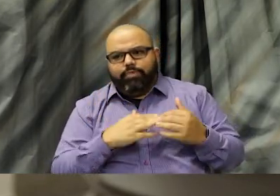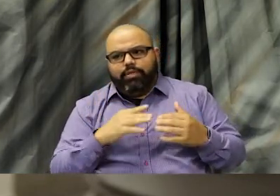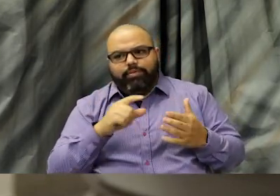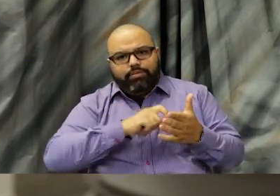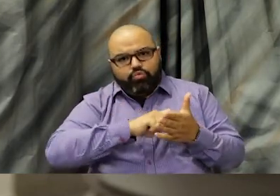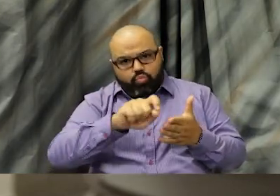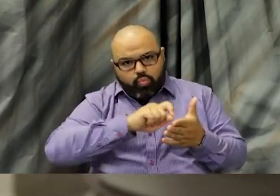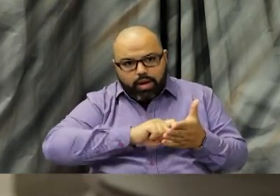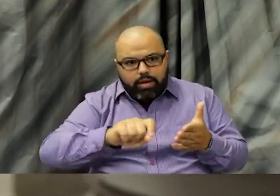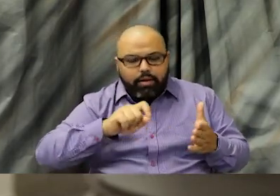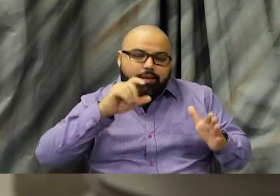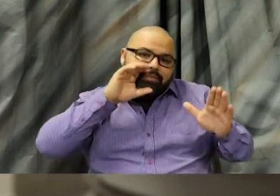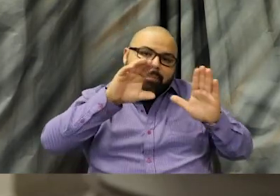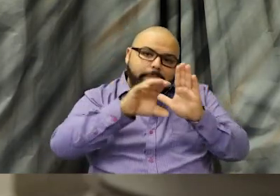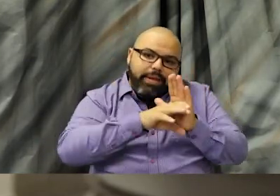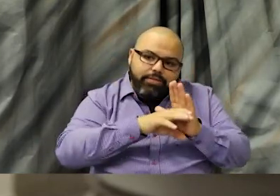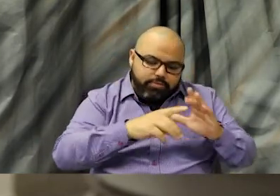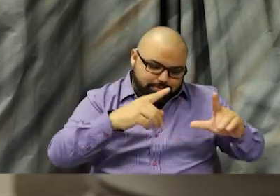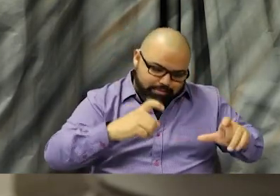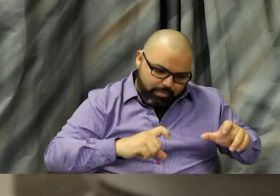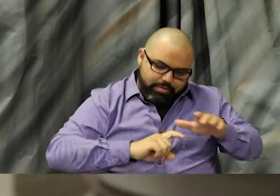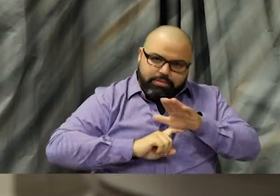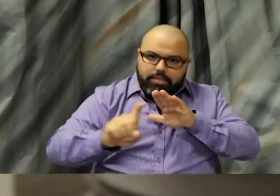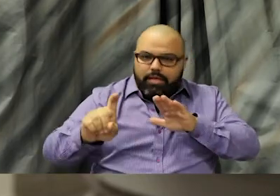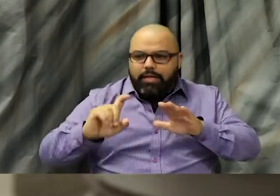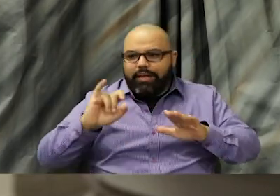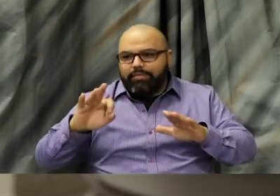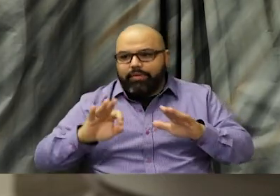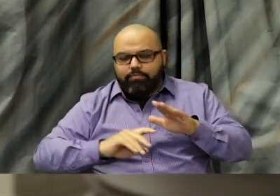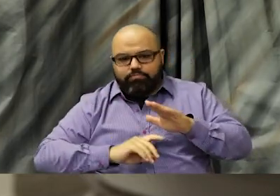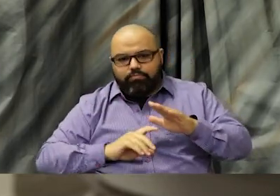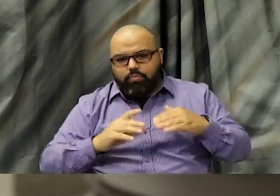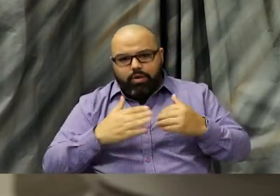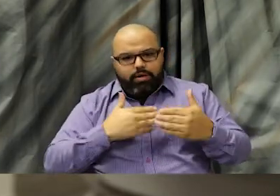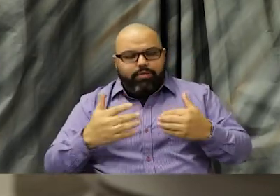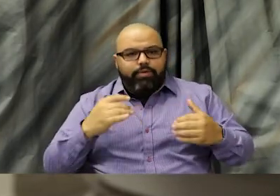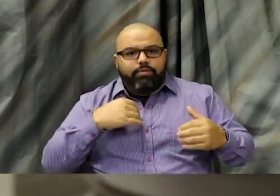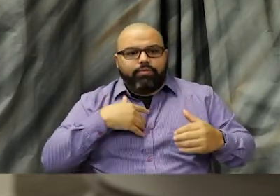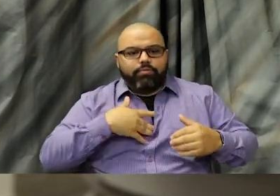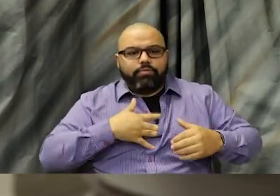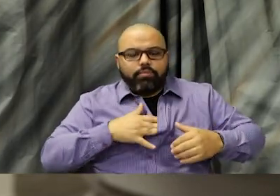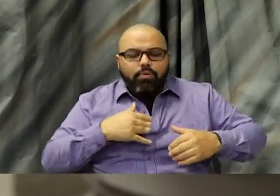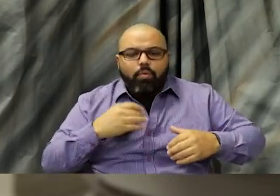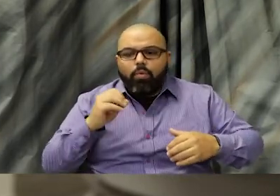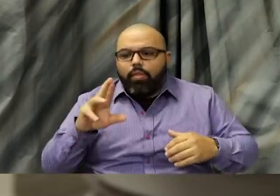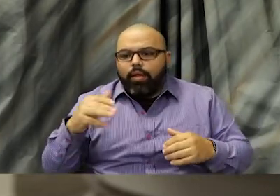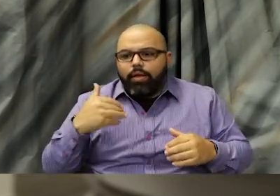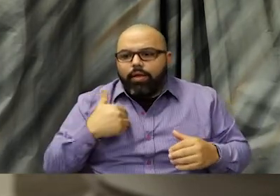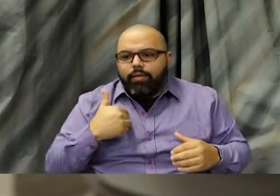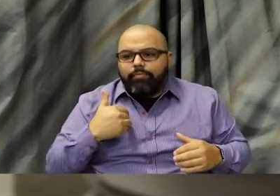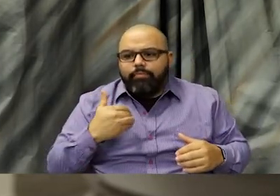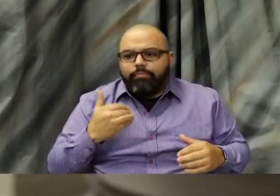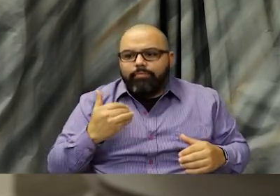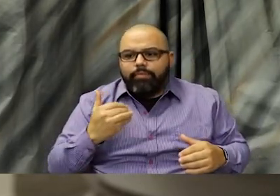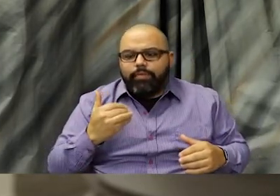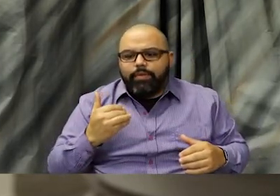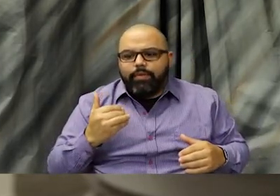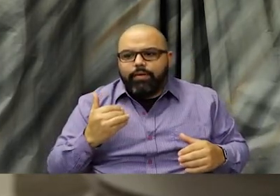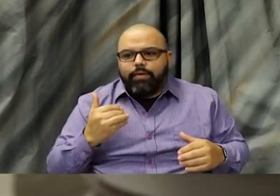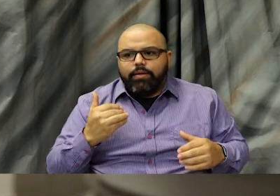just going to be written and there's a picture and they snap it and send it to me, whether they scan it, or whether they just